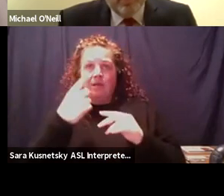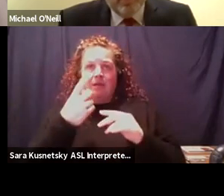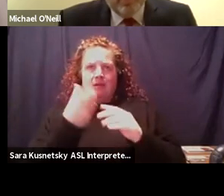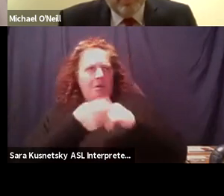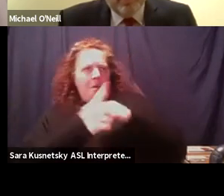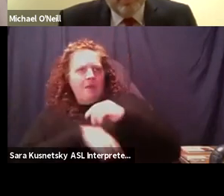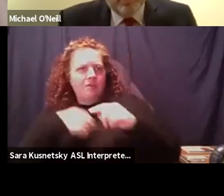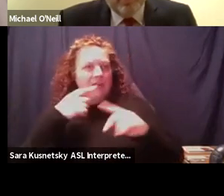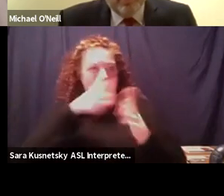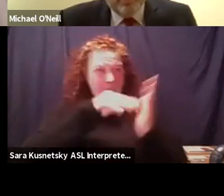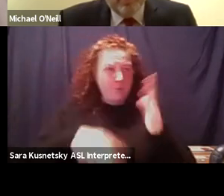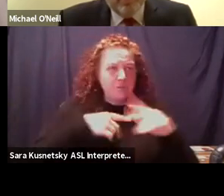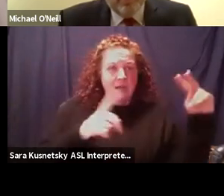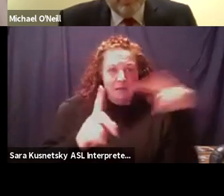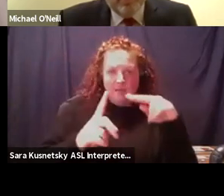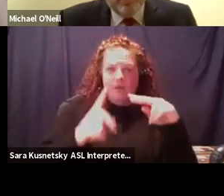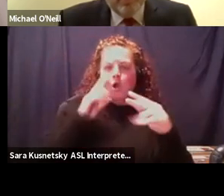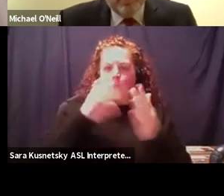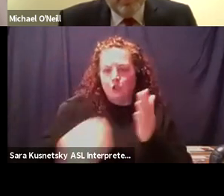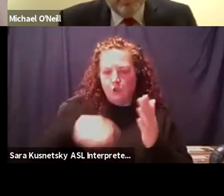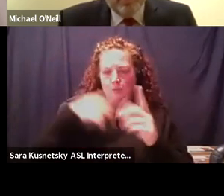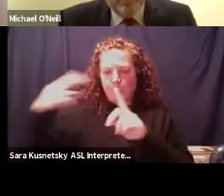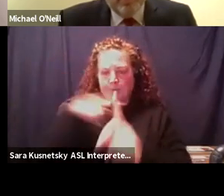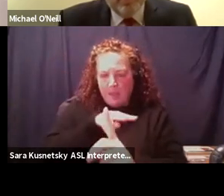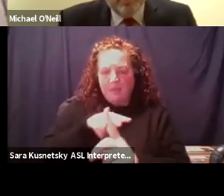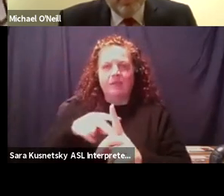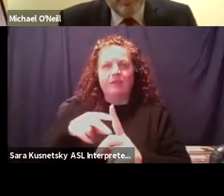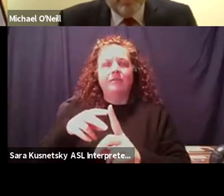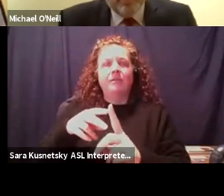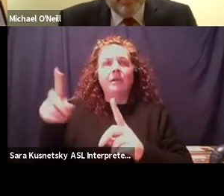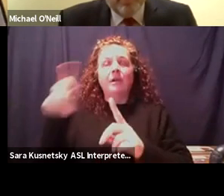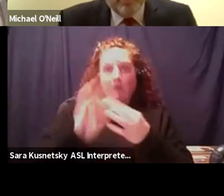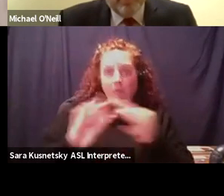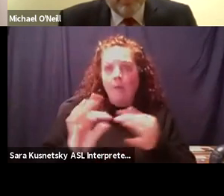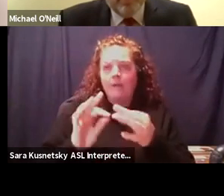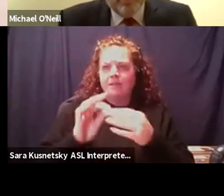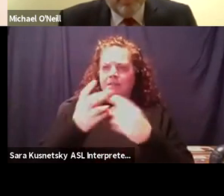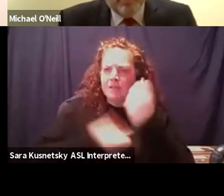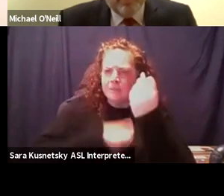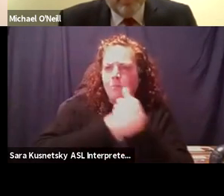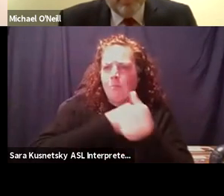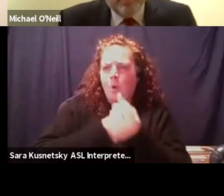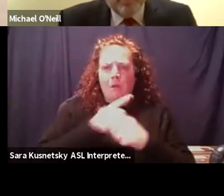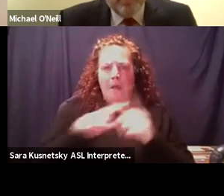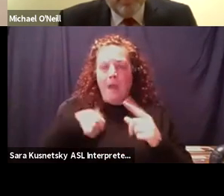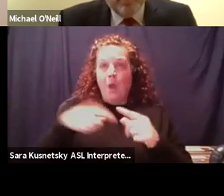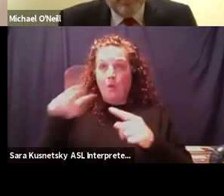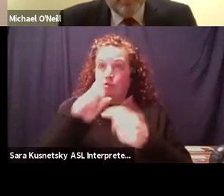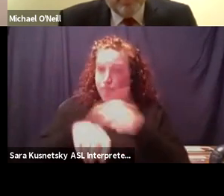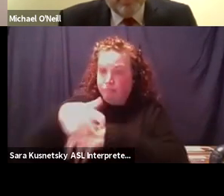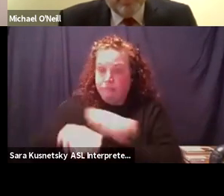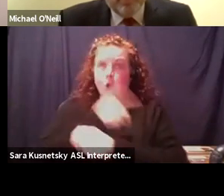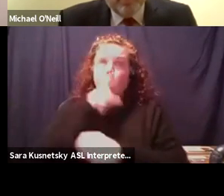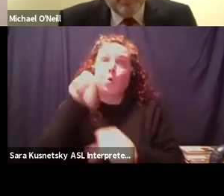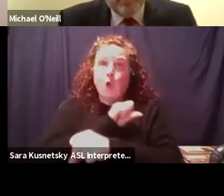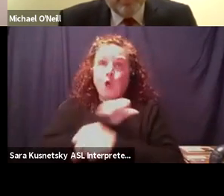student perspective, and add value to discussion, but when it is time to turn these conversations into tangible policies, they are left voiceless. This is immoral and